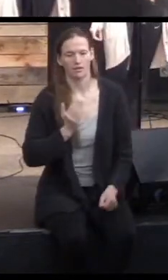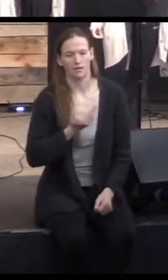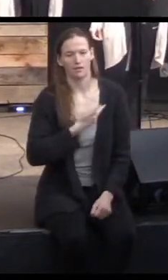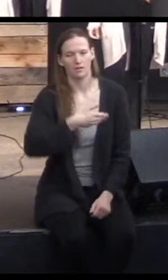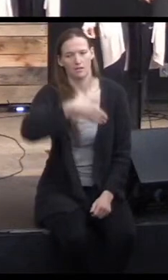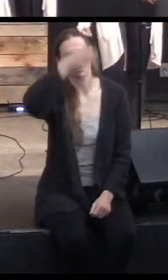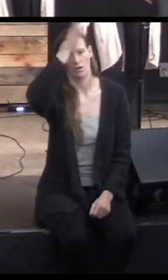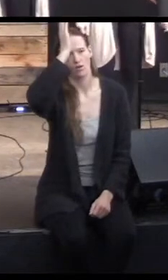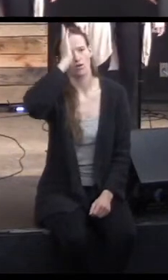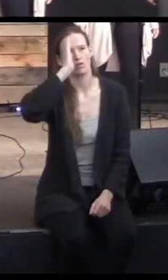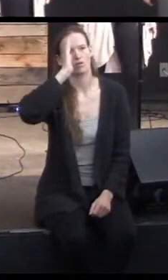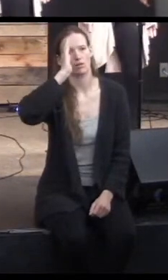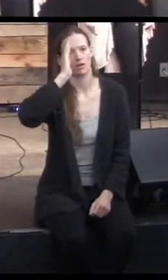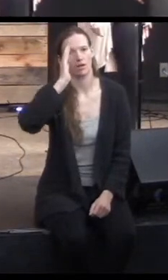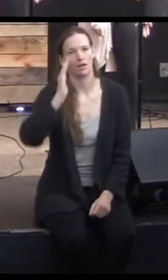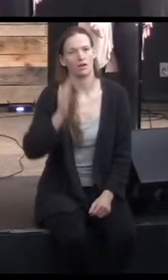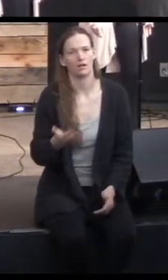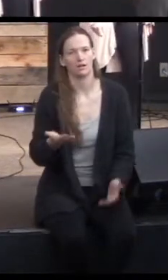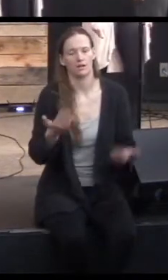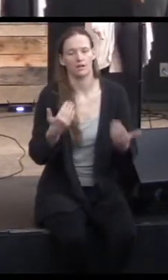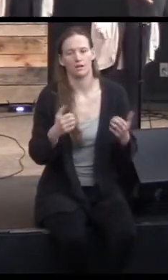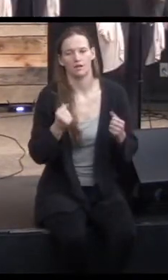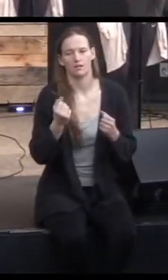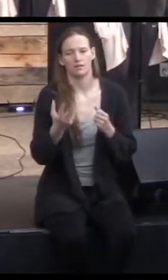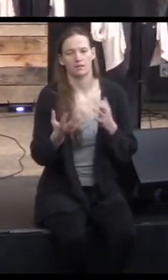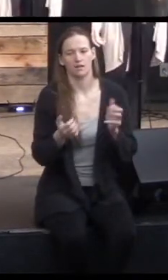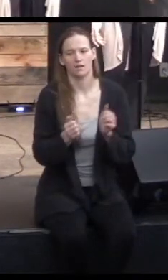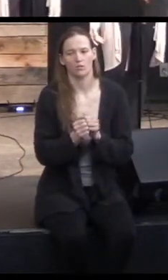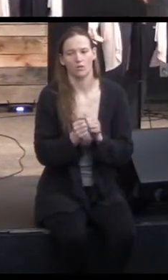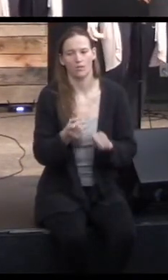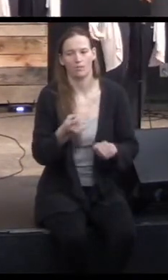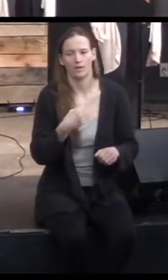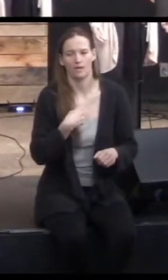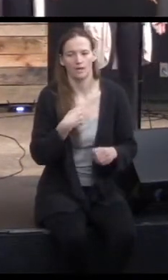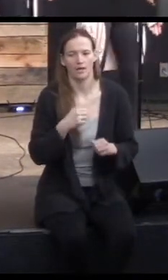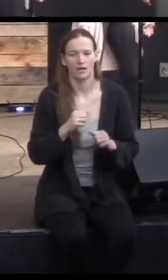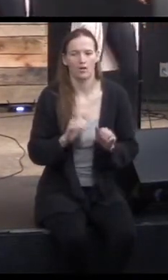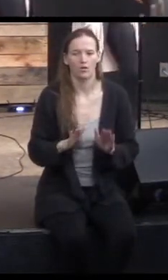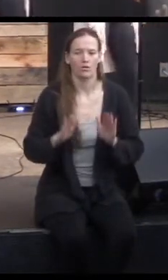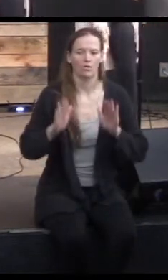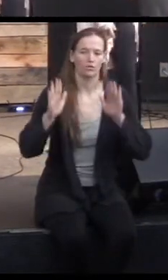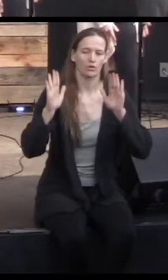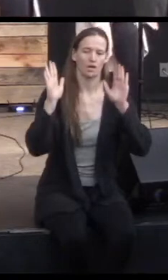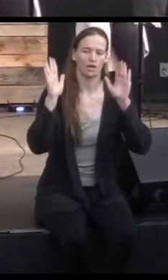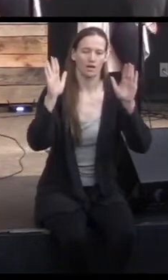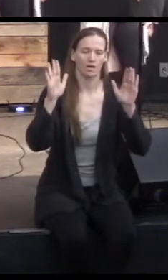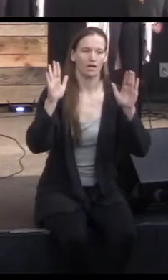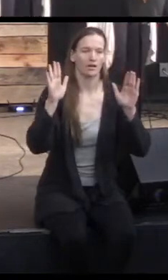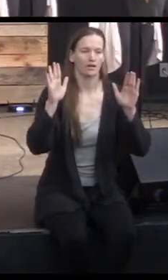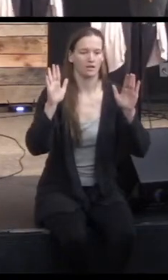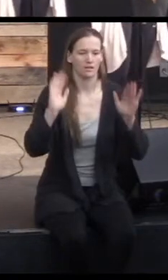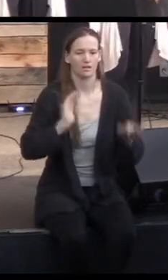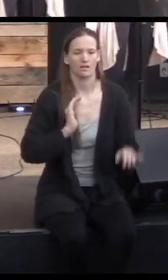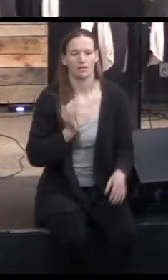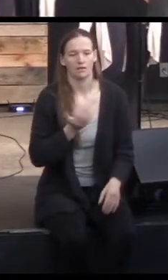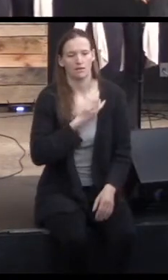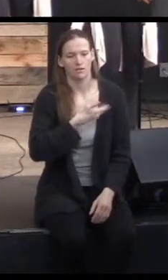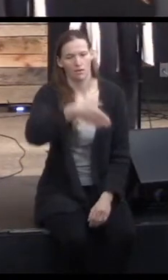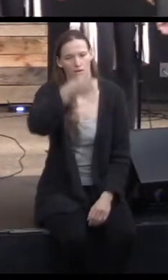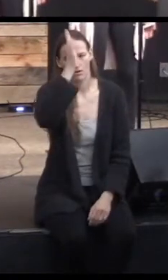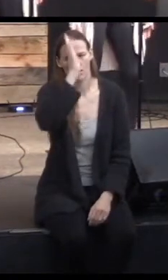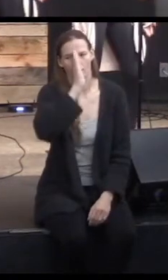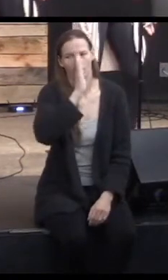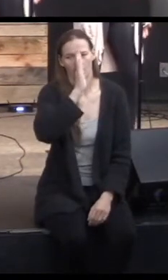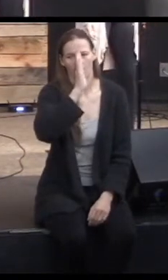great is our God! Sing with me, how great